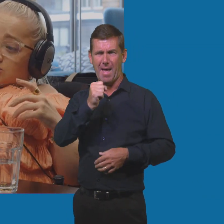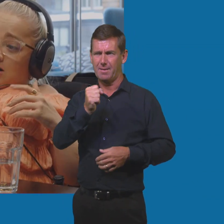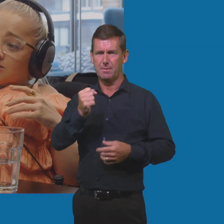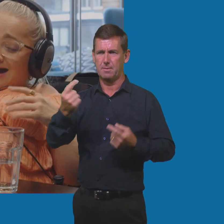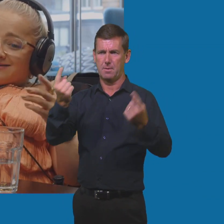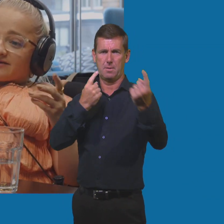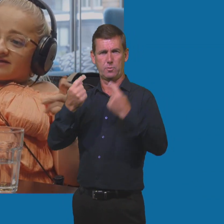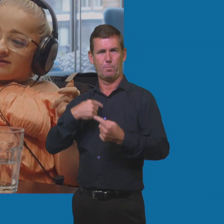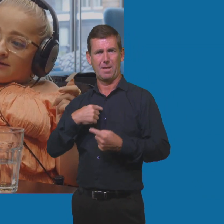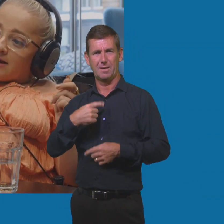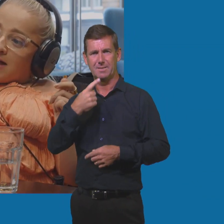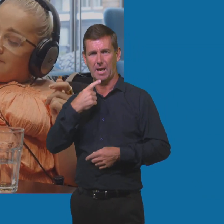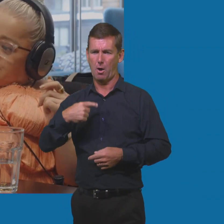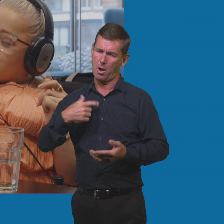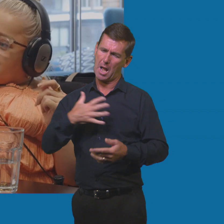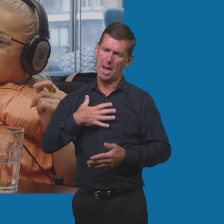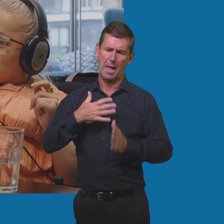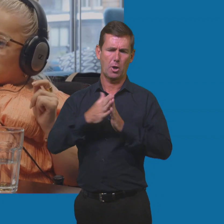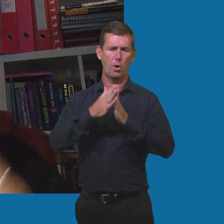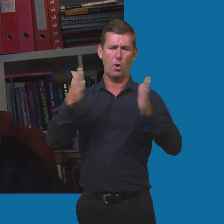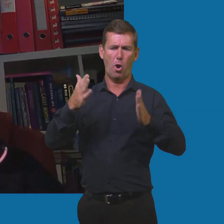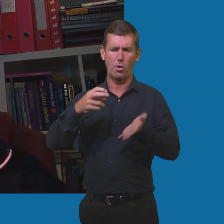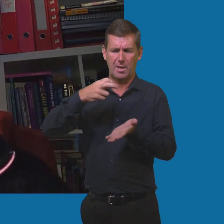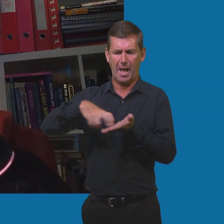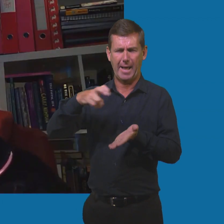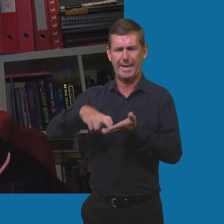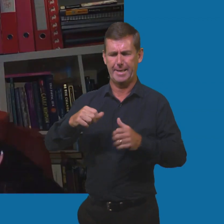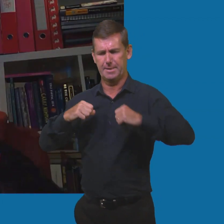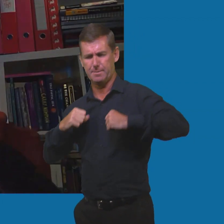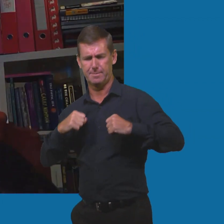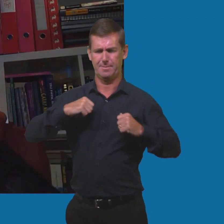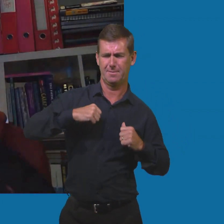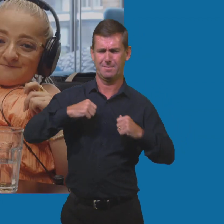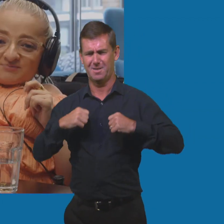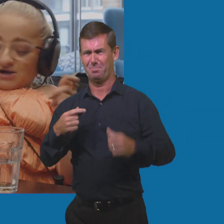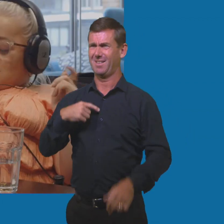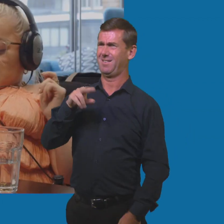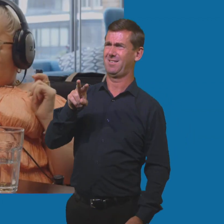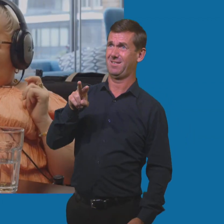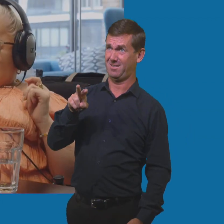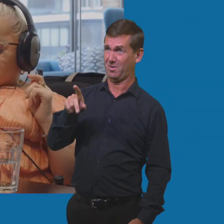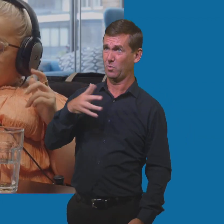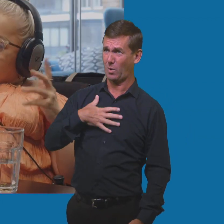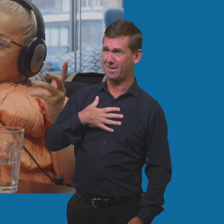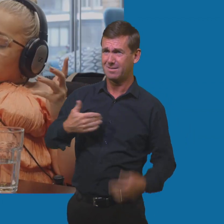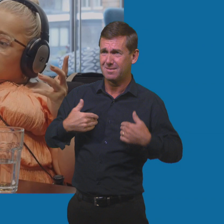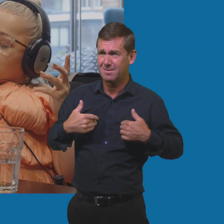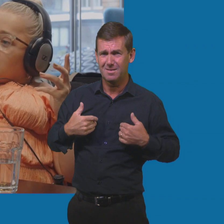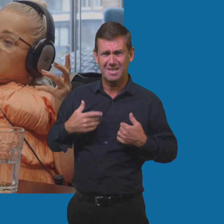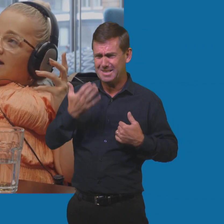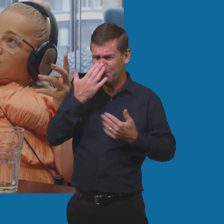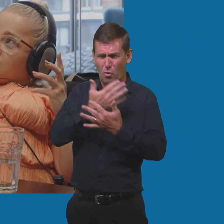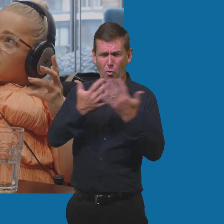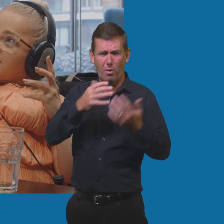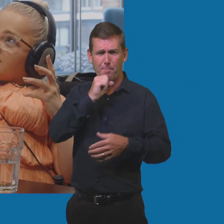I enjoy long hikes. And I'm like, good for you. I will not be joining you. They all love a hike.